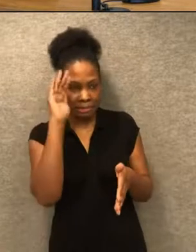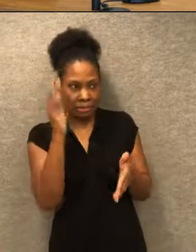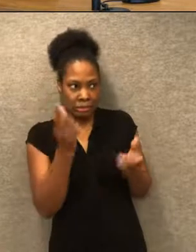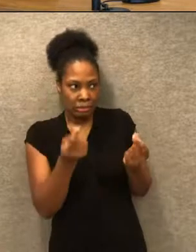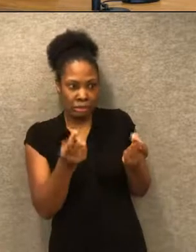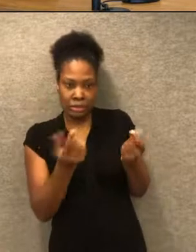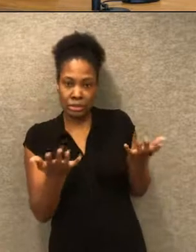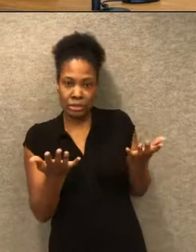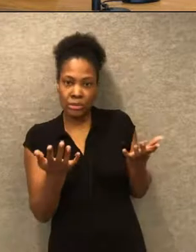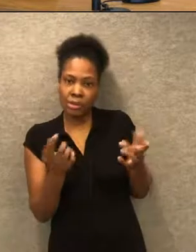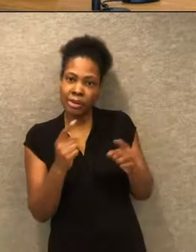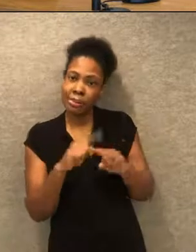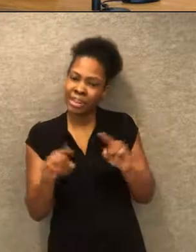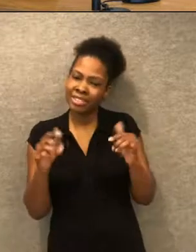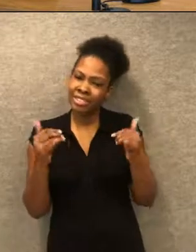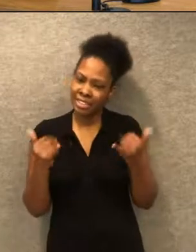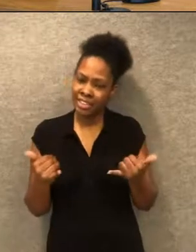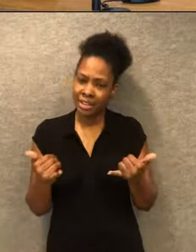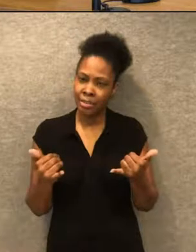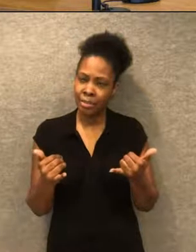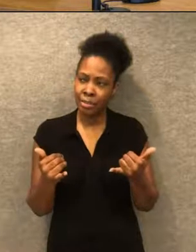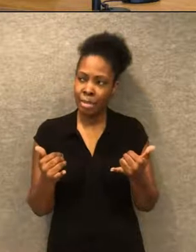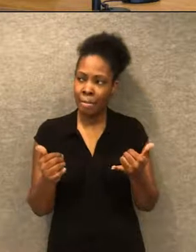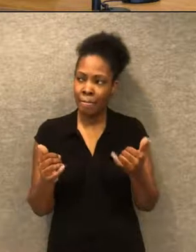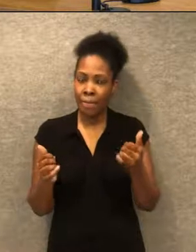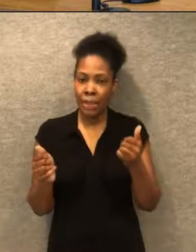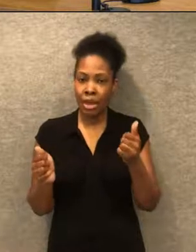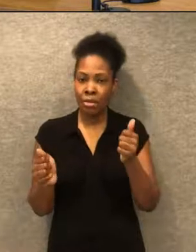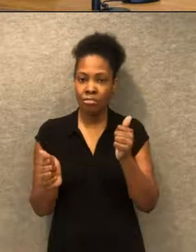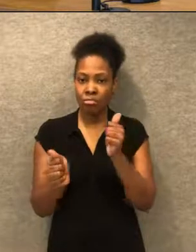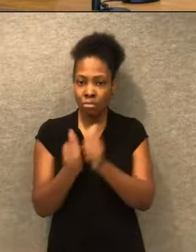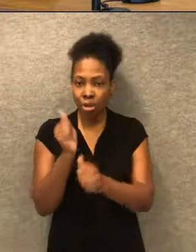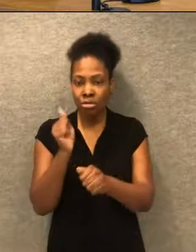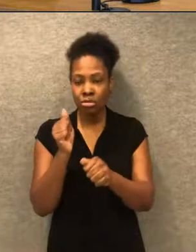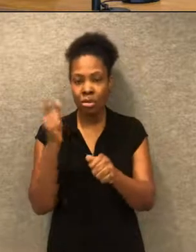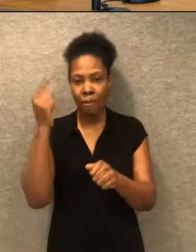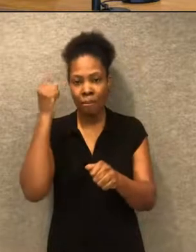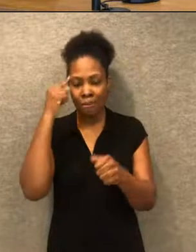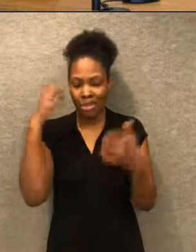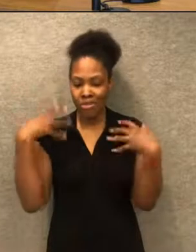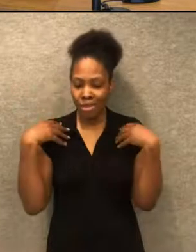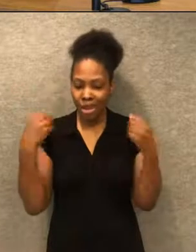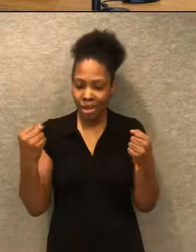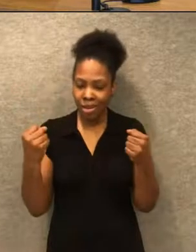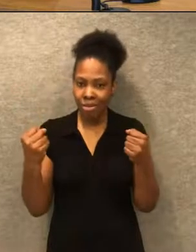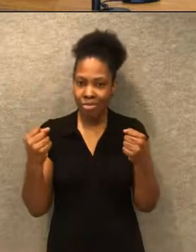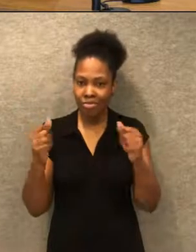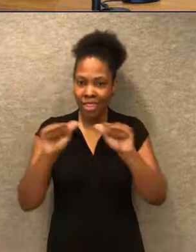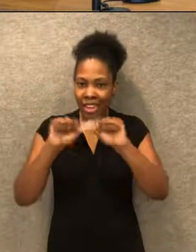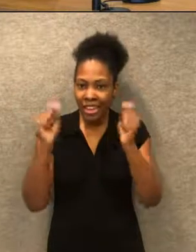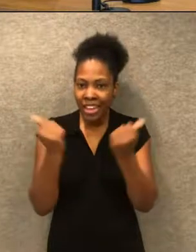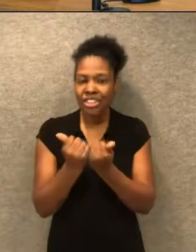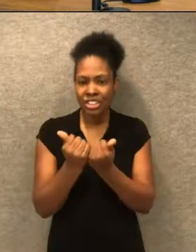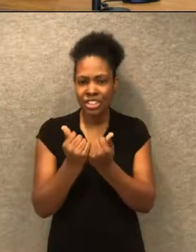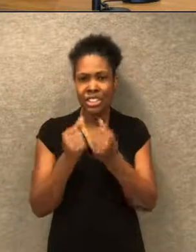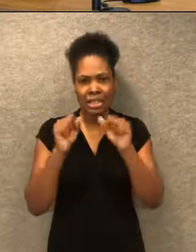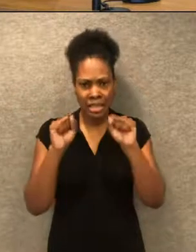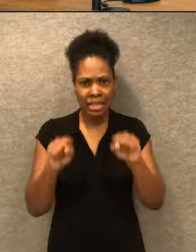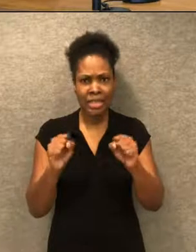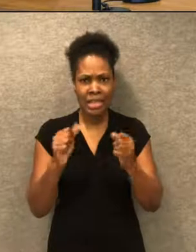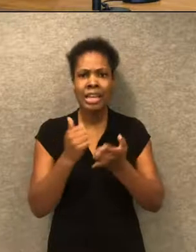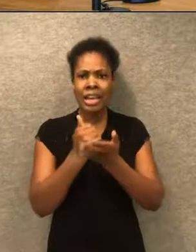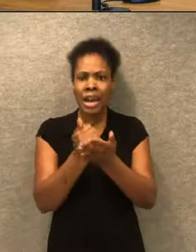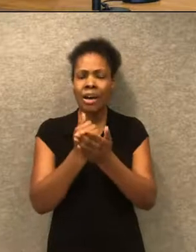environment, but now most clinicians and most mental health agencies are equipped to do virtual services. And